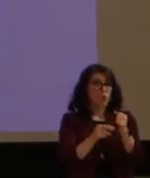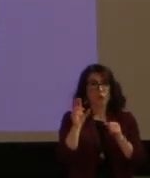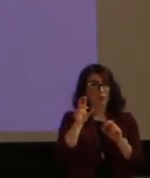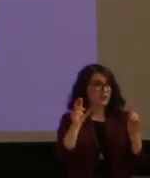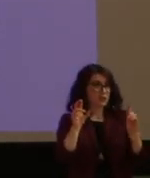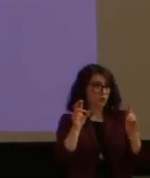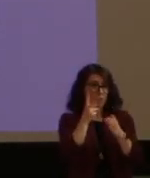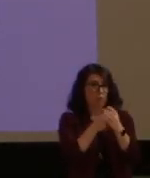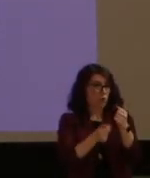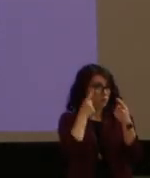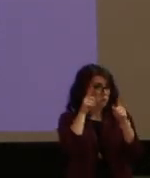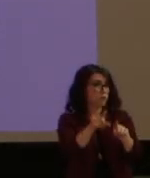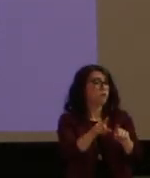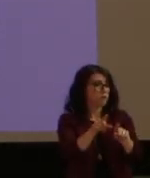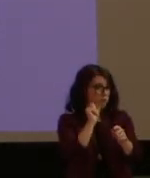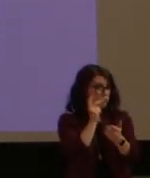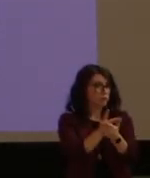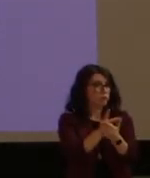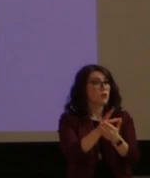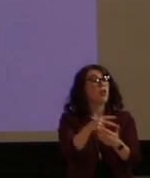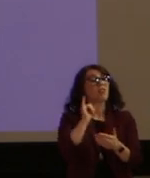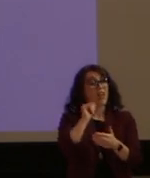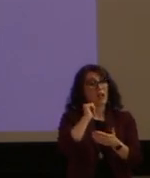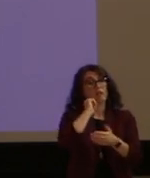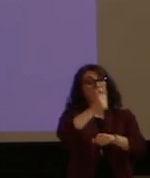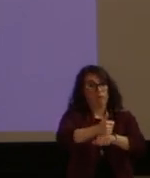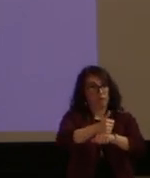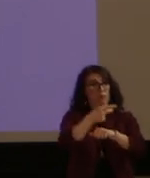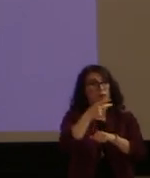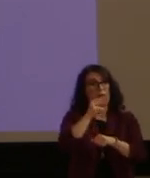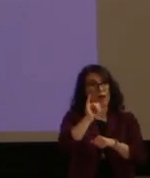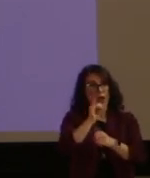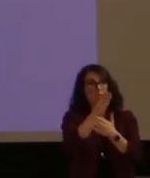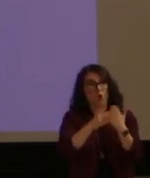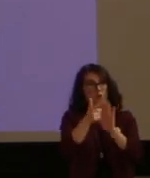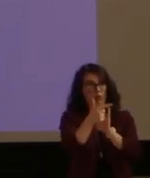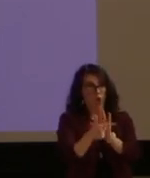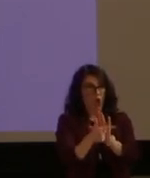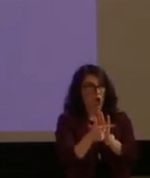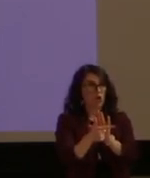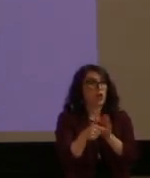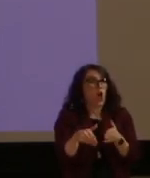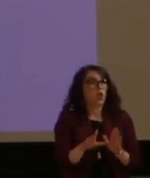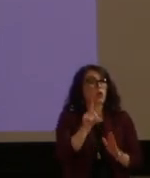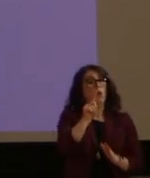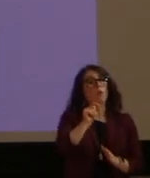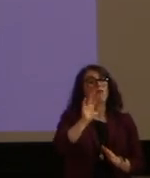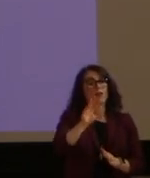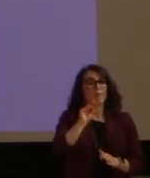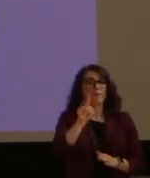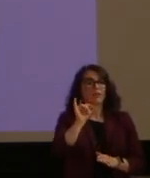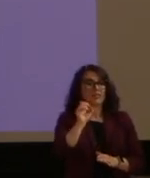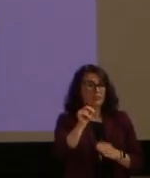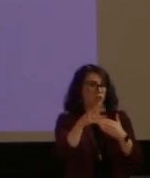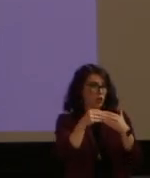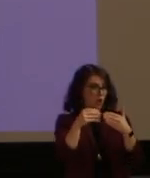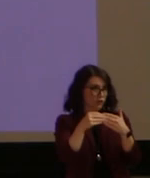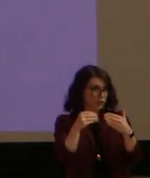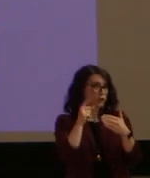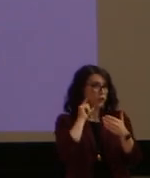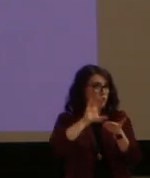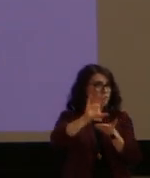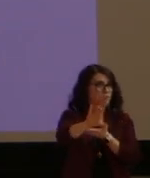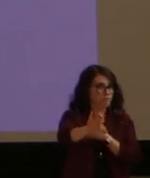This act codified PMI into law and authorized $1.45 billion in funding for the Precision